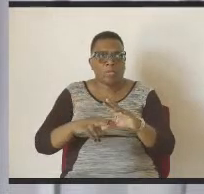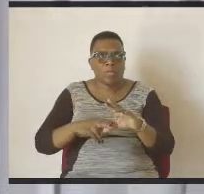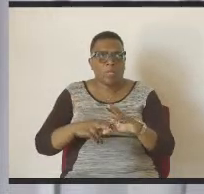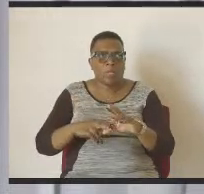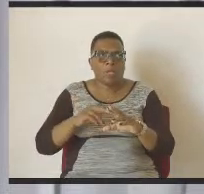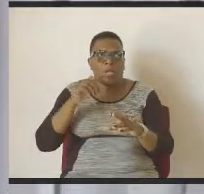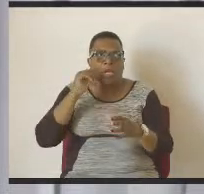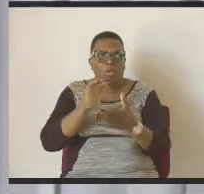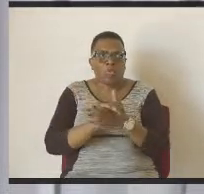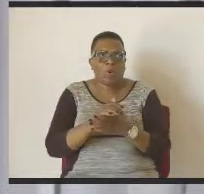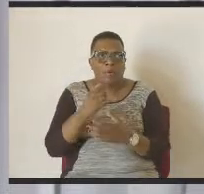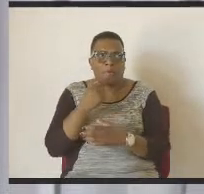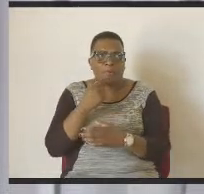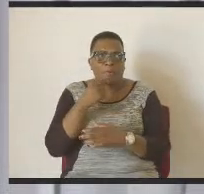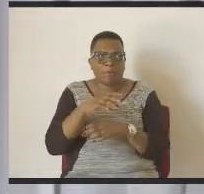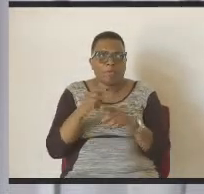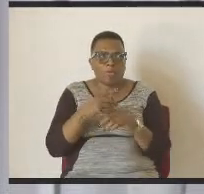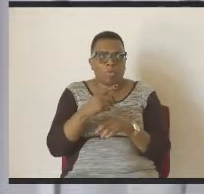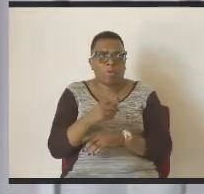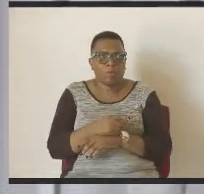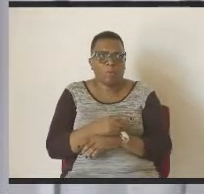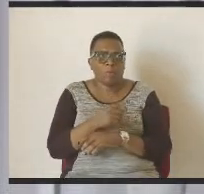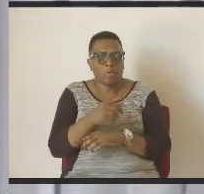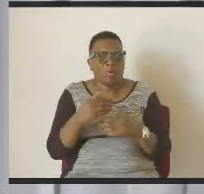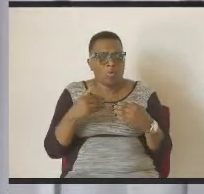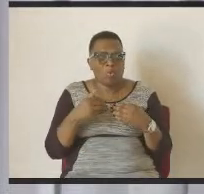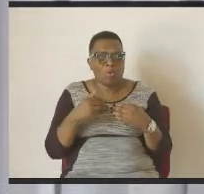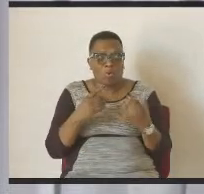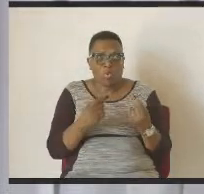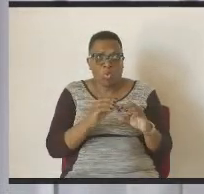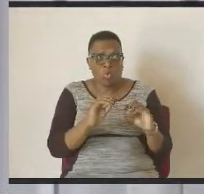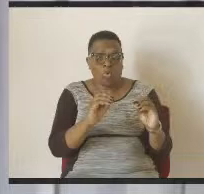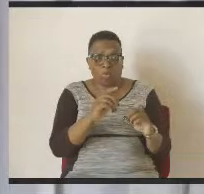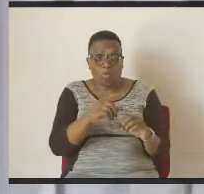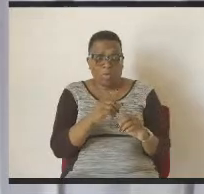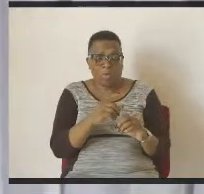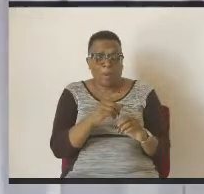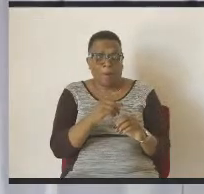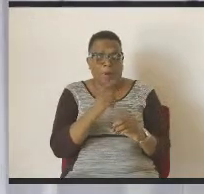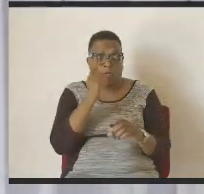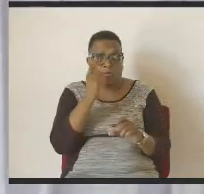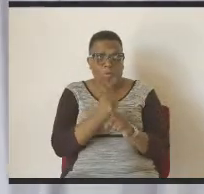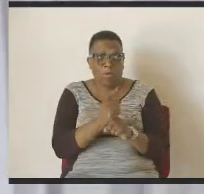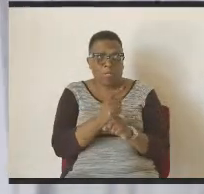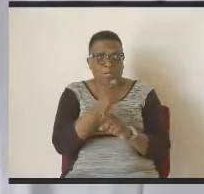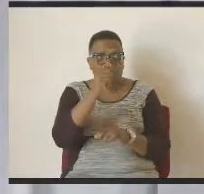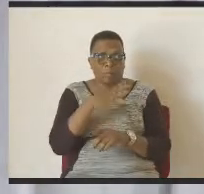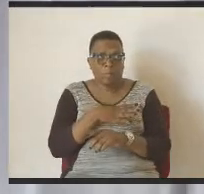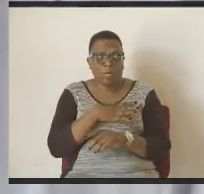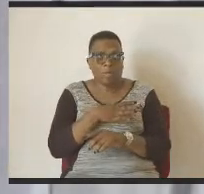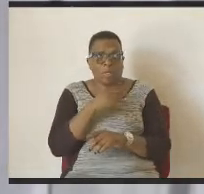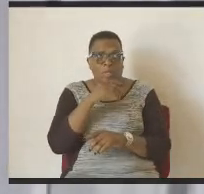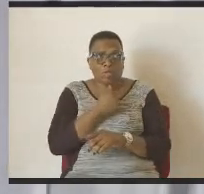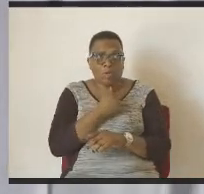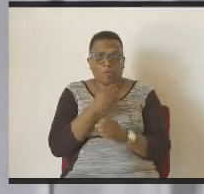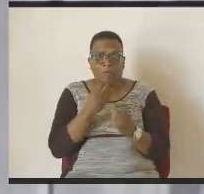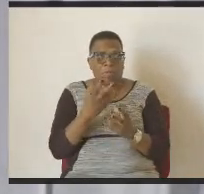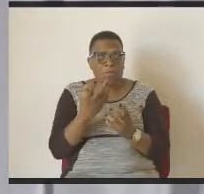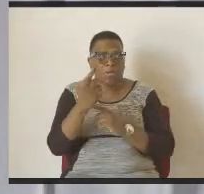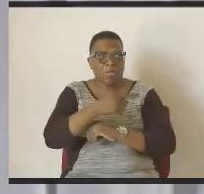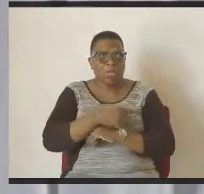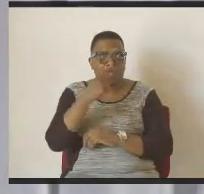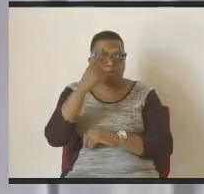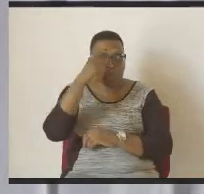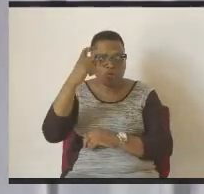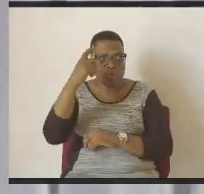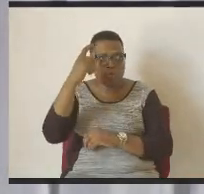him, saying, have nothing to do with that just man, for I have suffered many things today in a dream because of